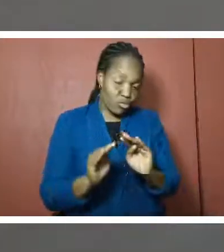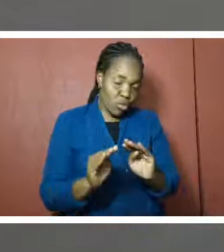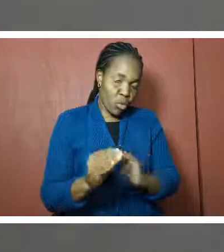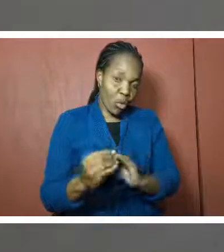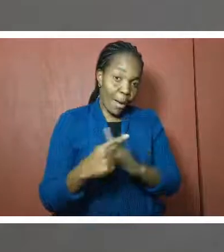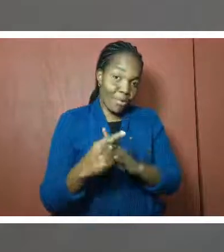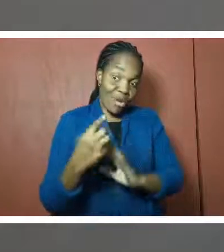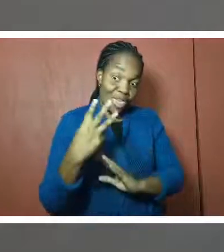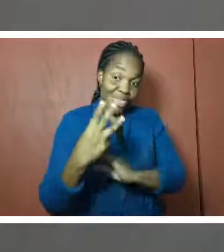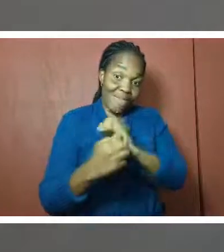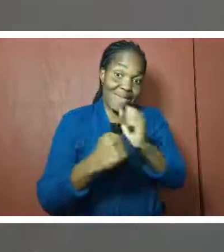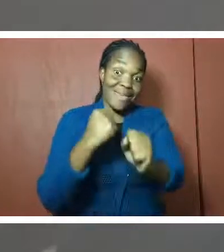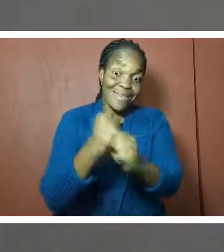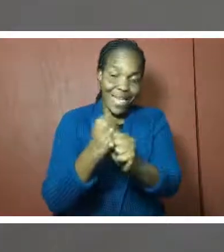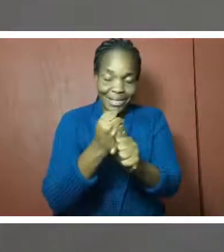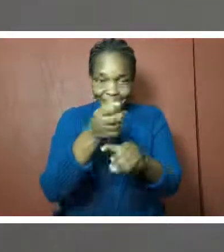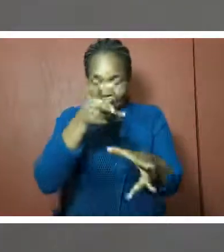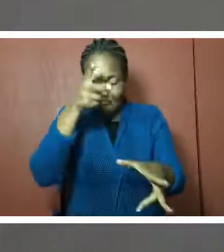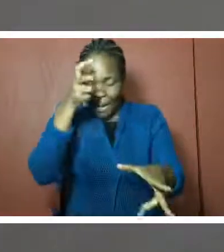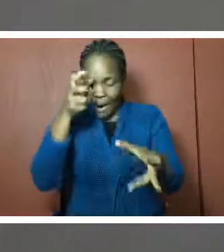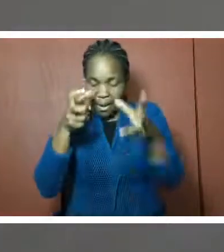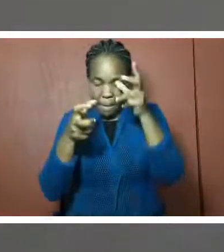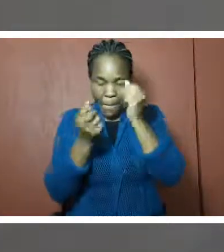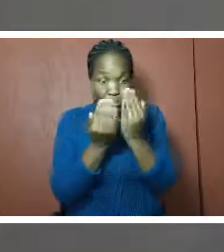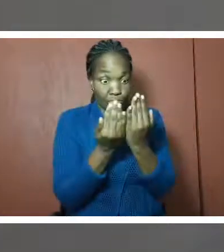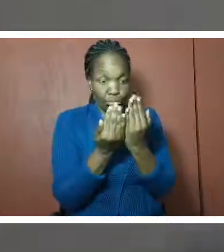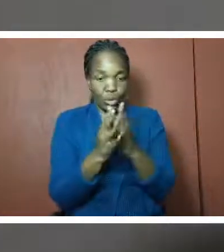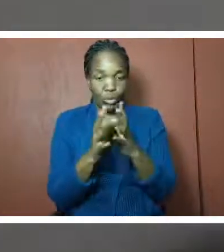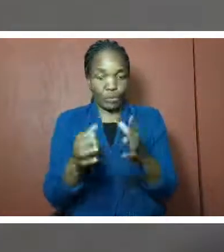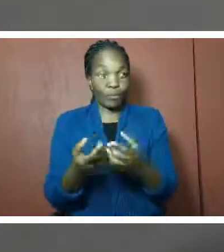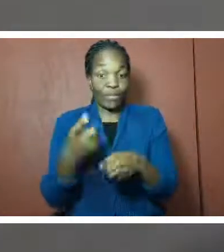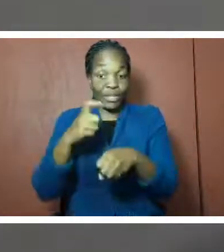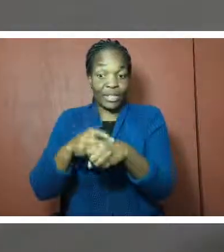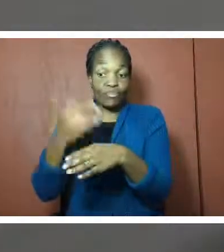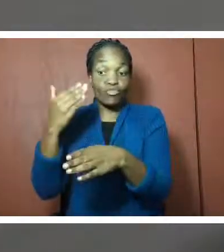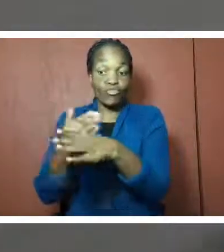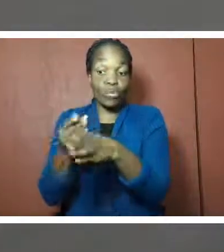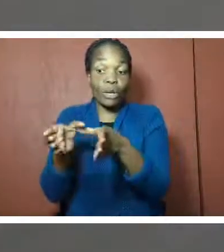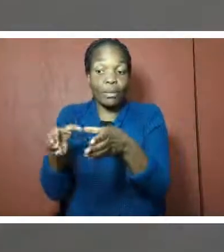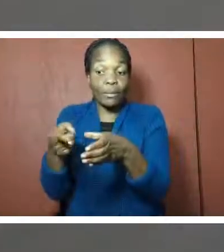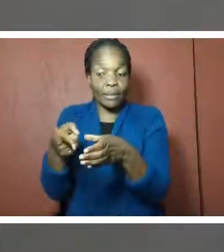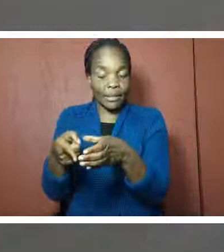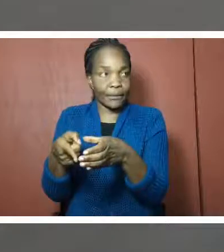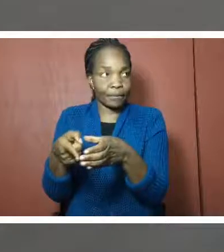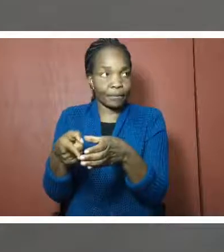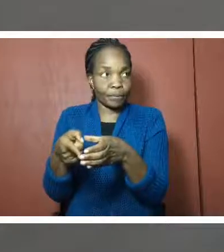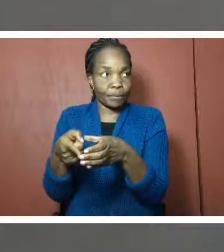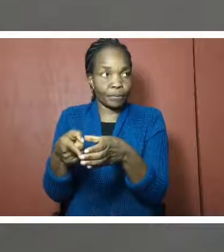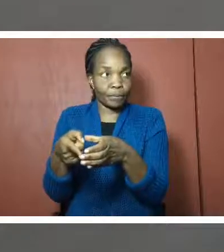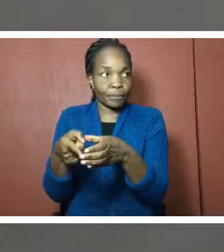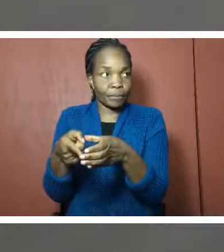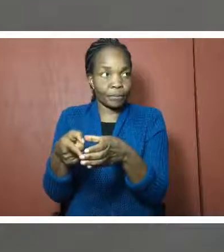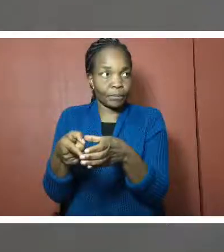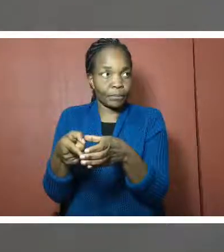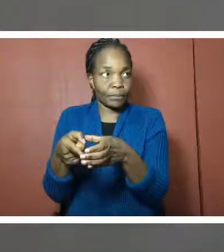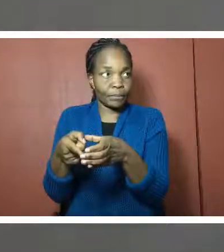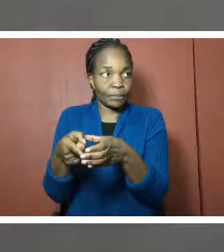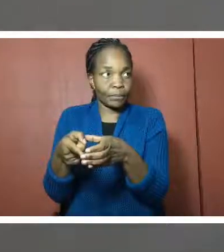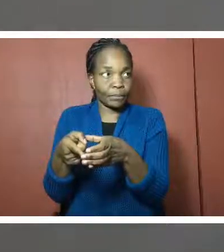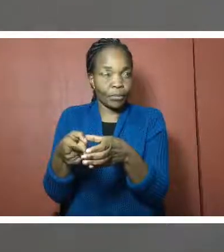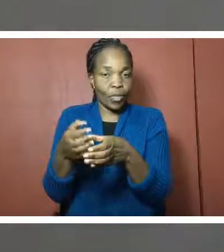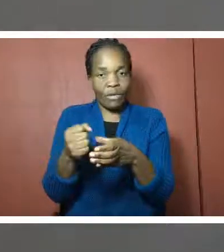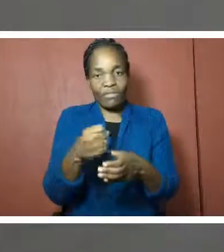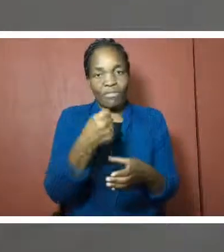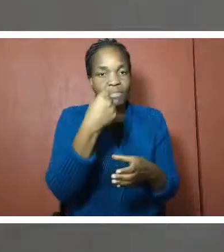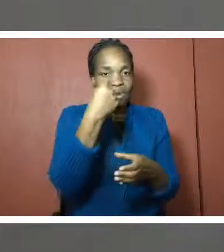Yeah. And while you are working in the company, you go. You have a week